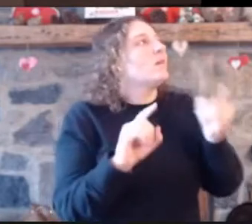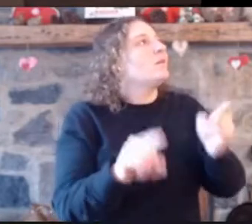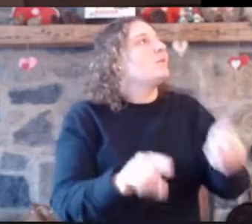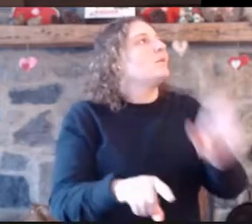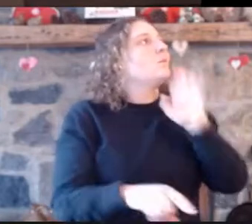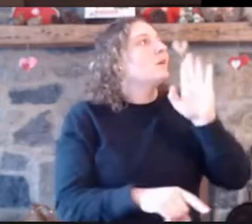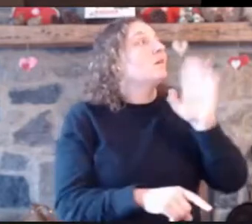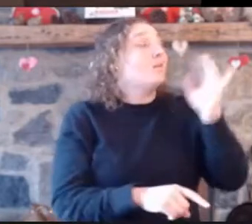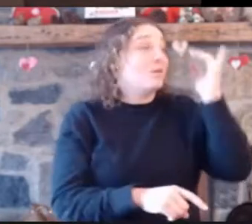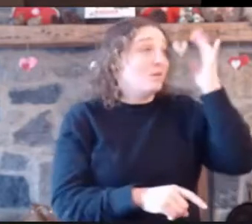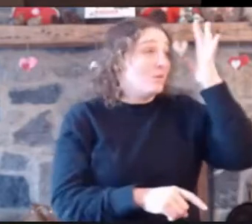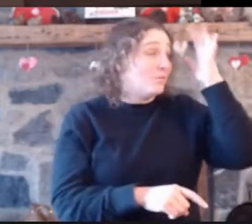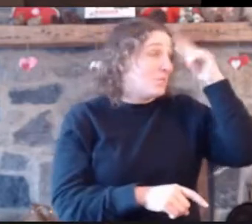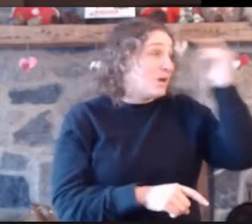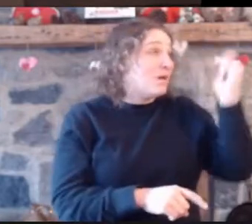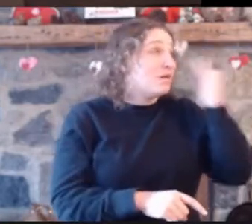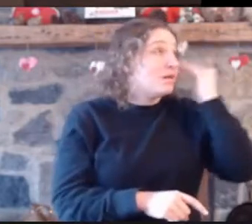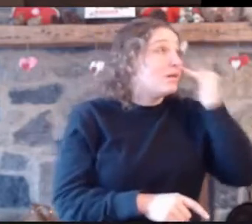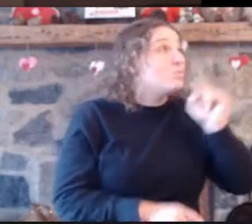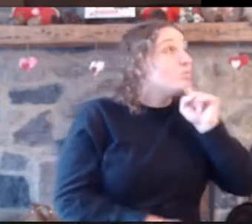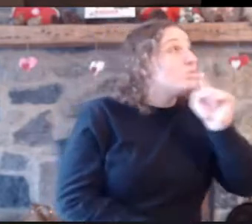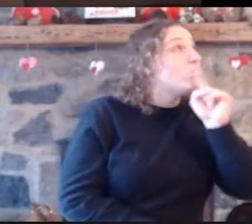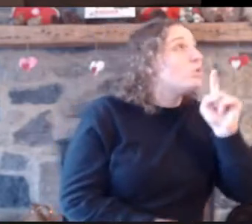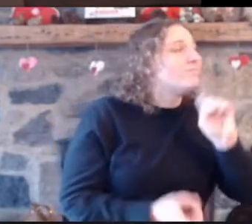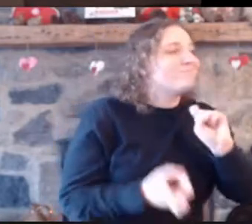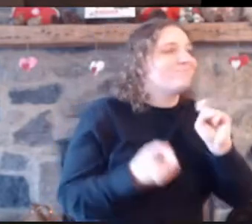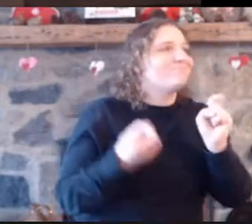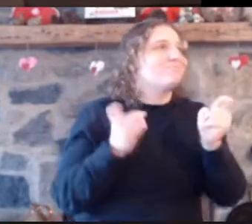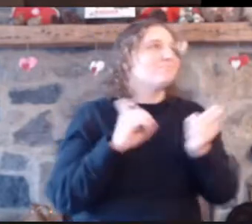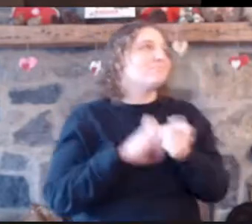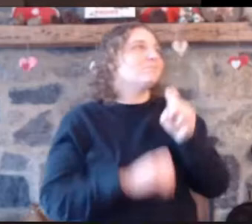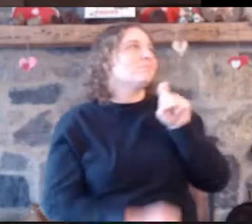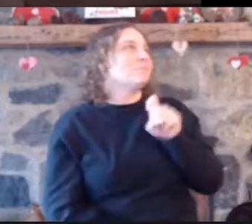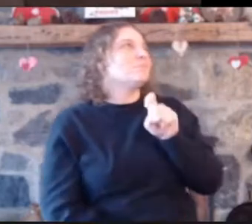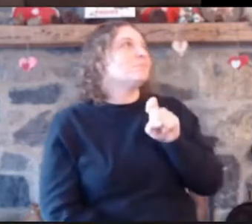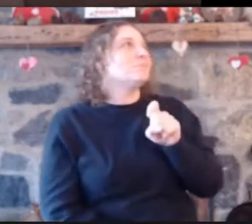Because if there is, they have to change.